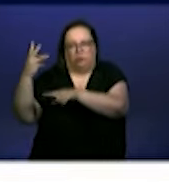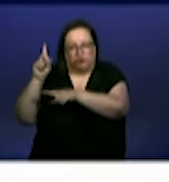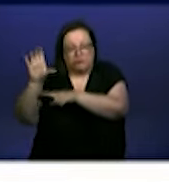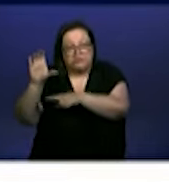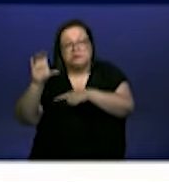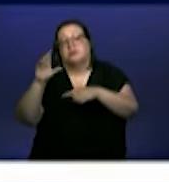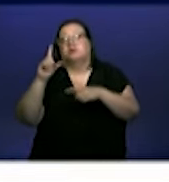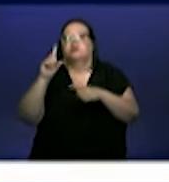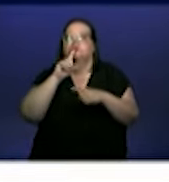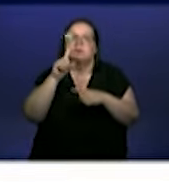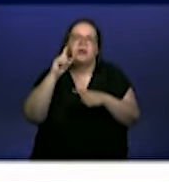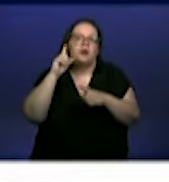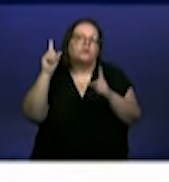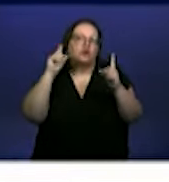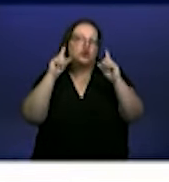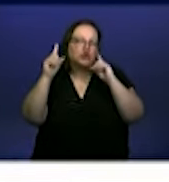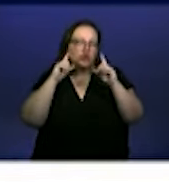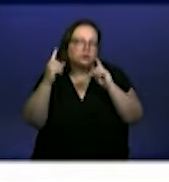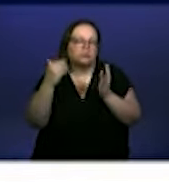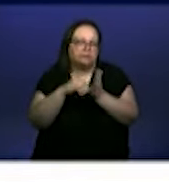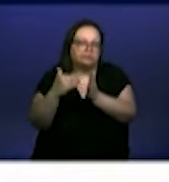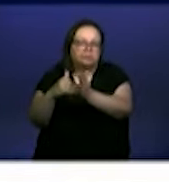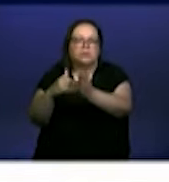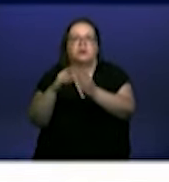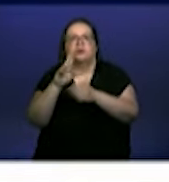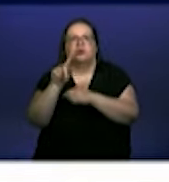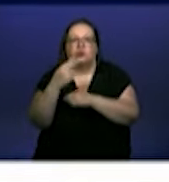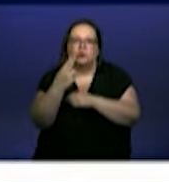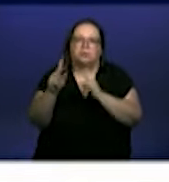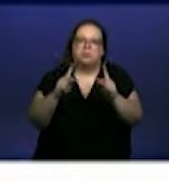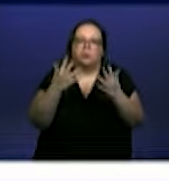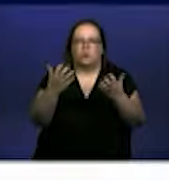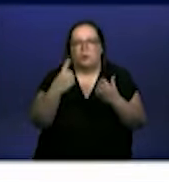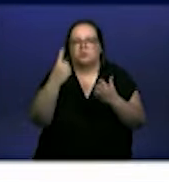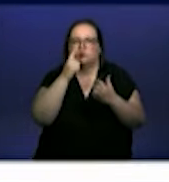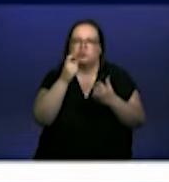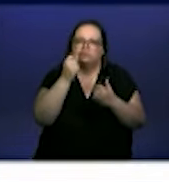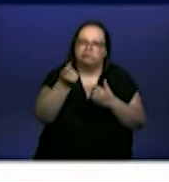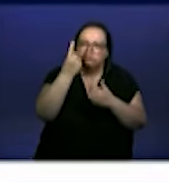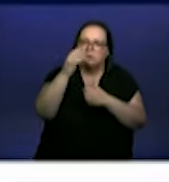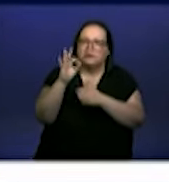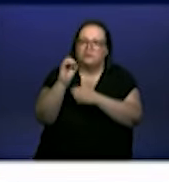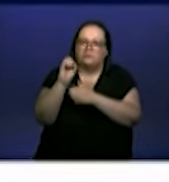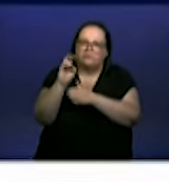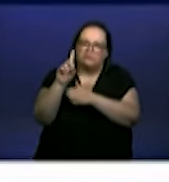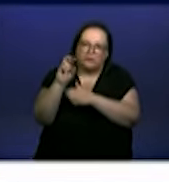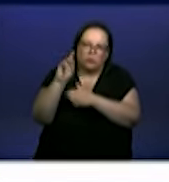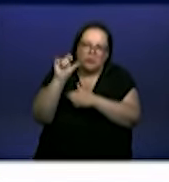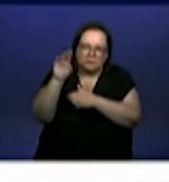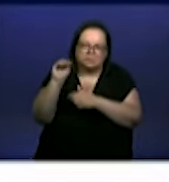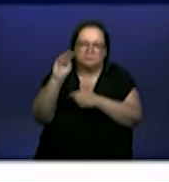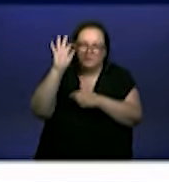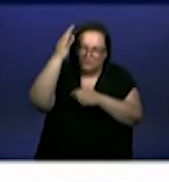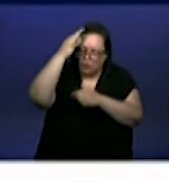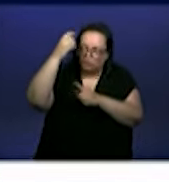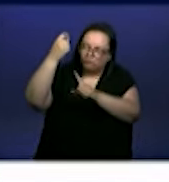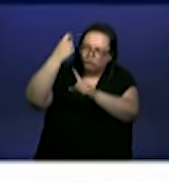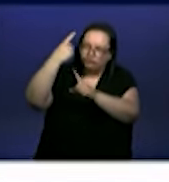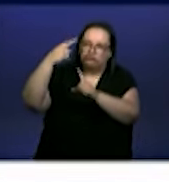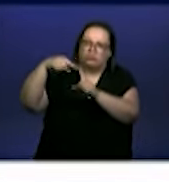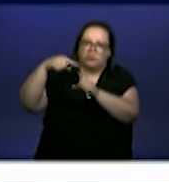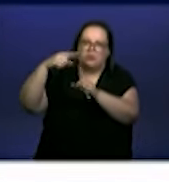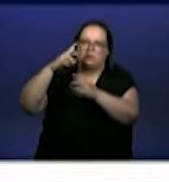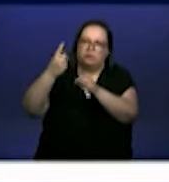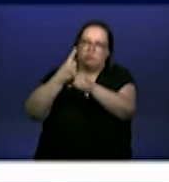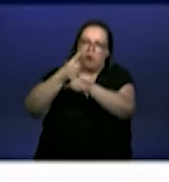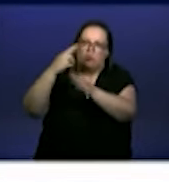again, is that Utahns want somebody who understands federalism, who understands that proper role of government, that the government closest to the people is